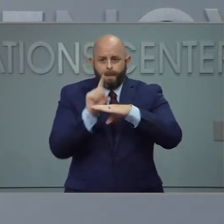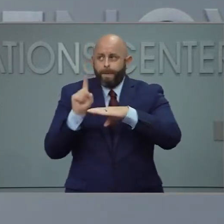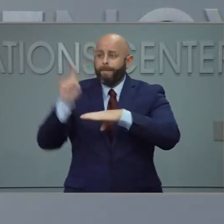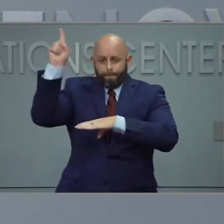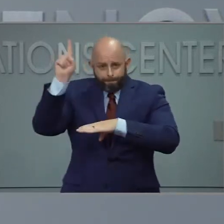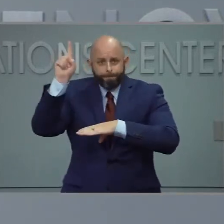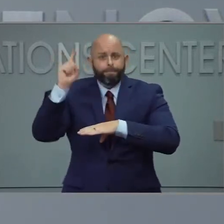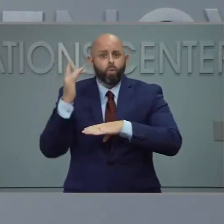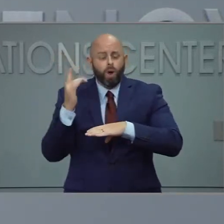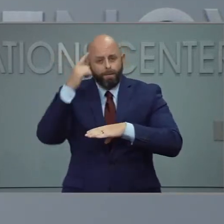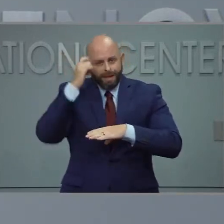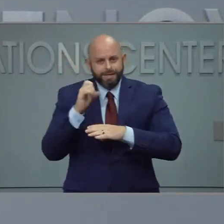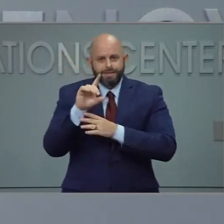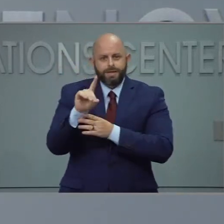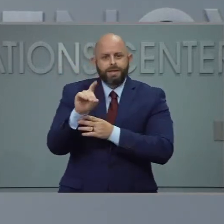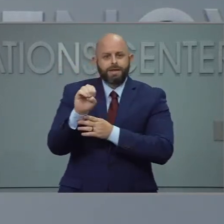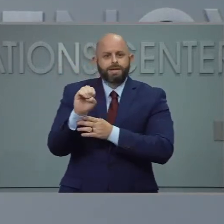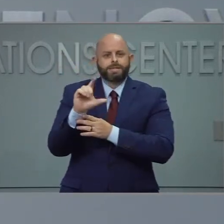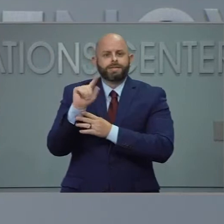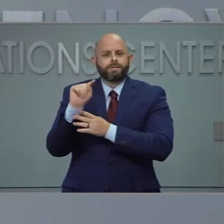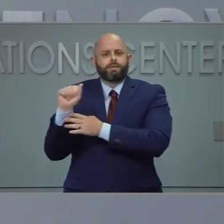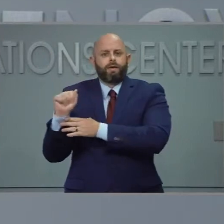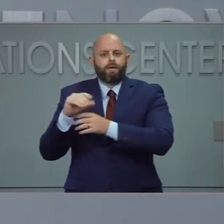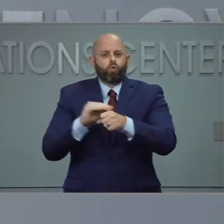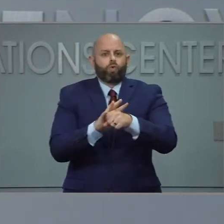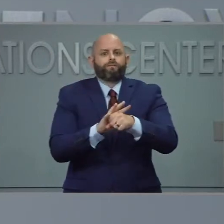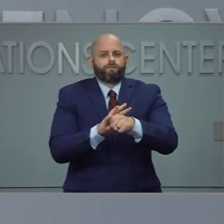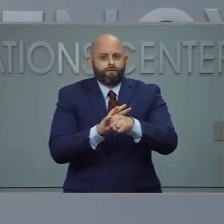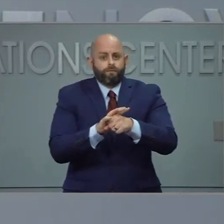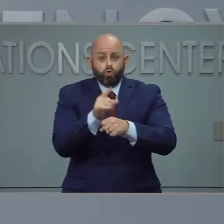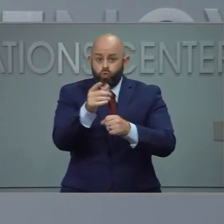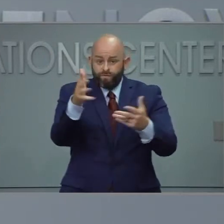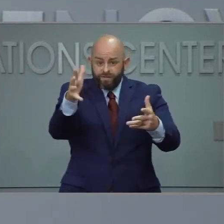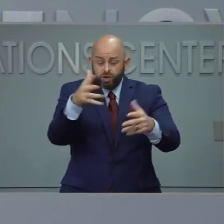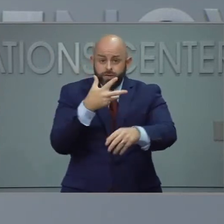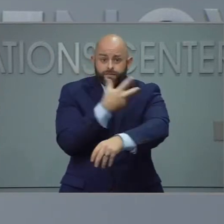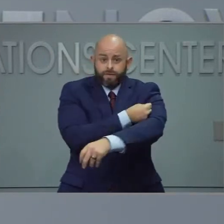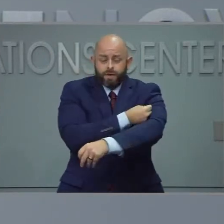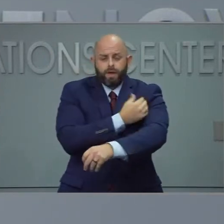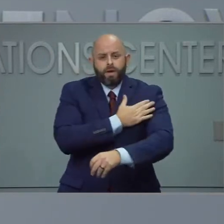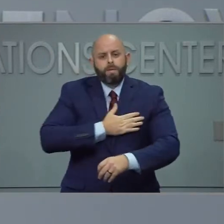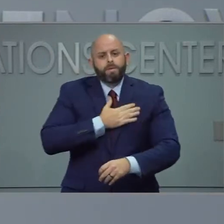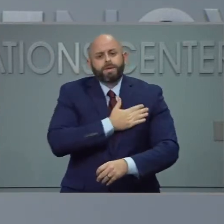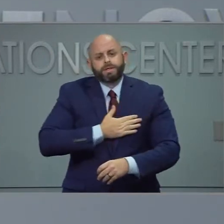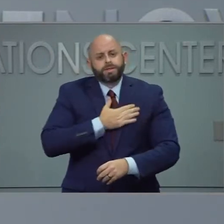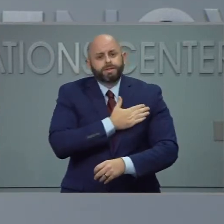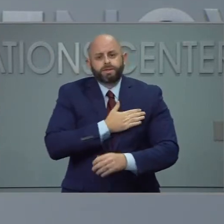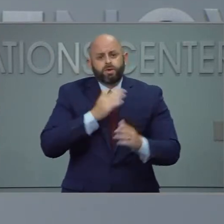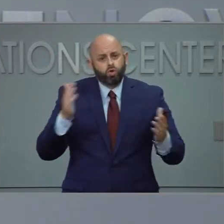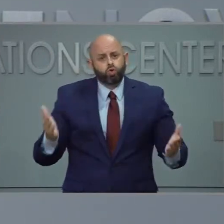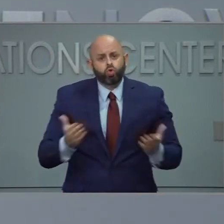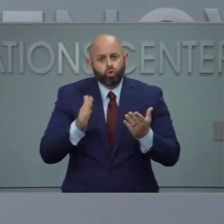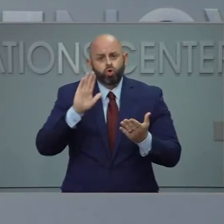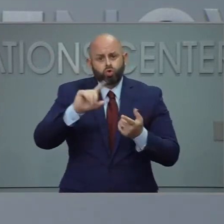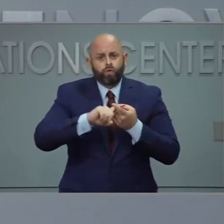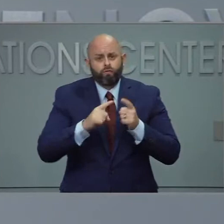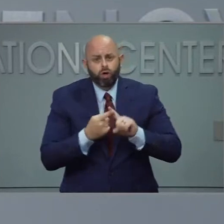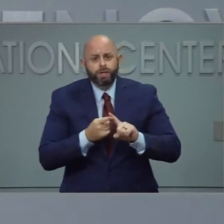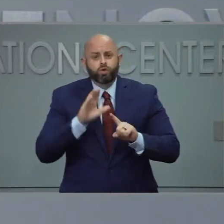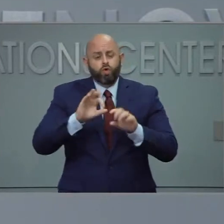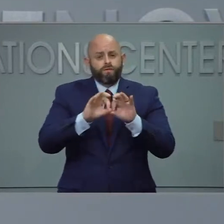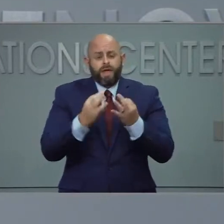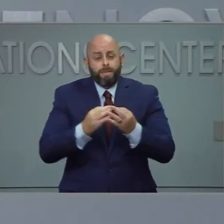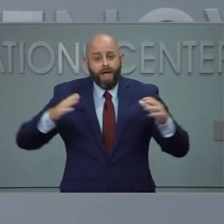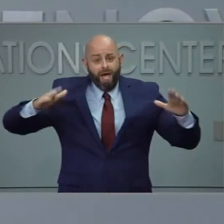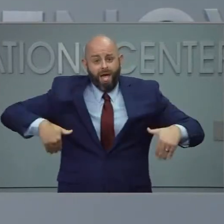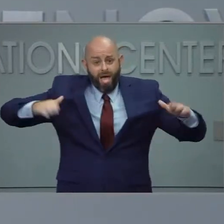highly contagious Delta variant. If you are already vaccinated, I call on you to urge your unvaccinated family and friends